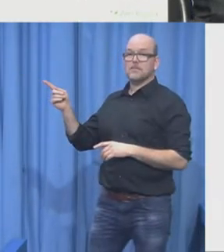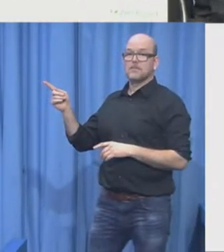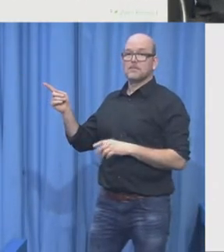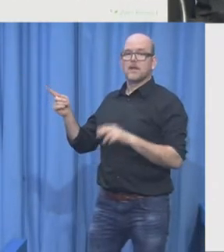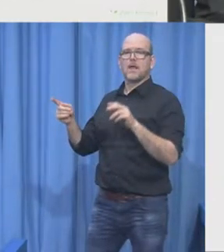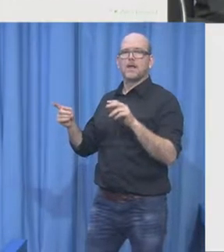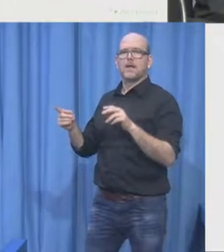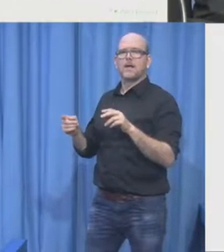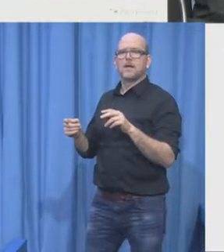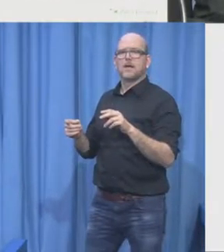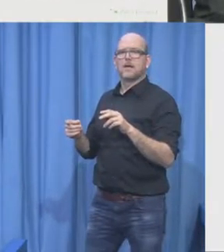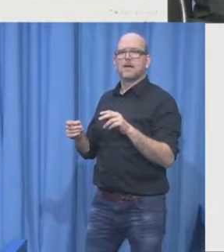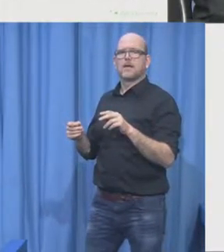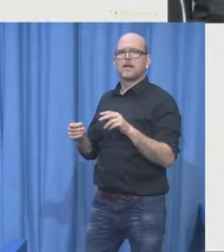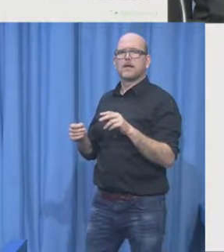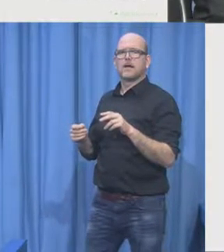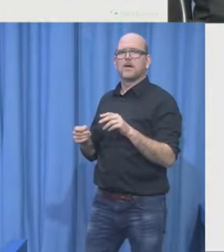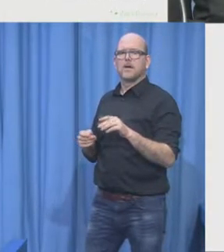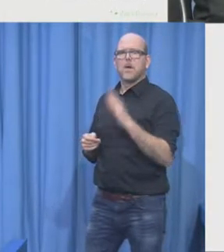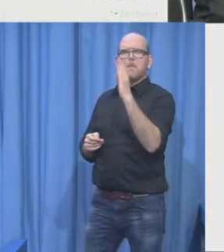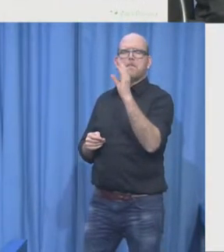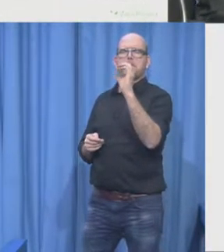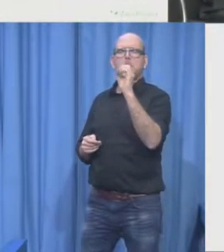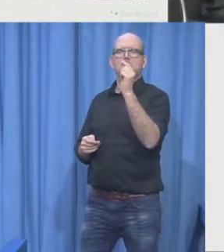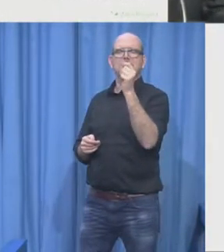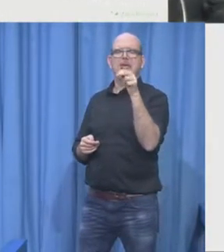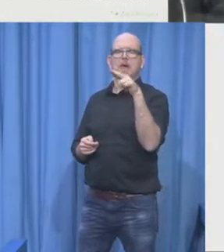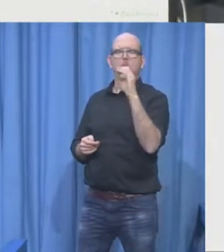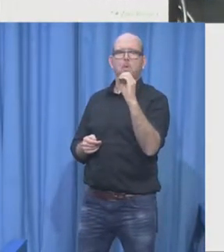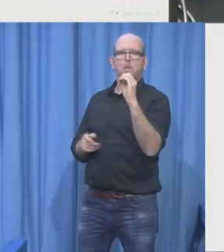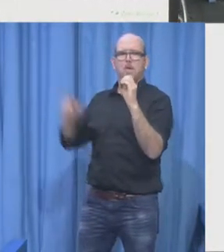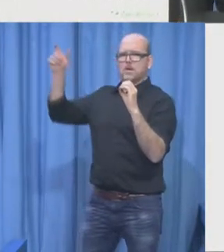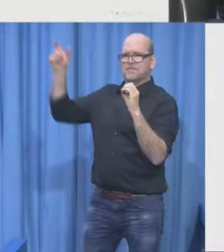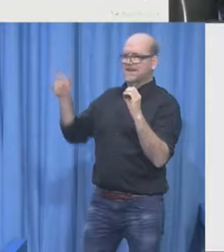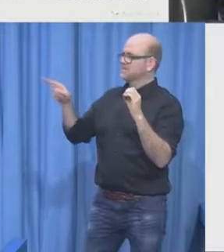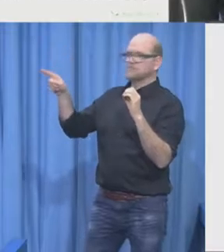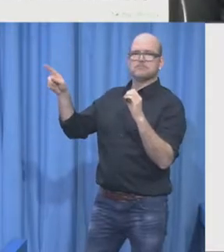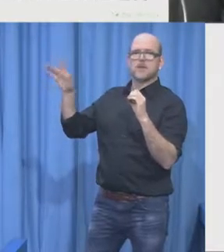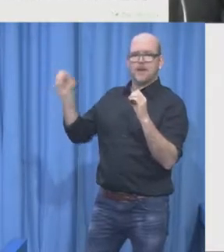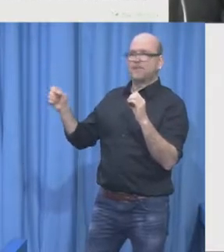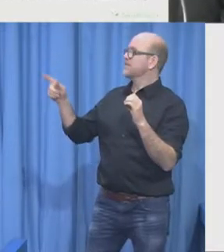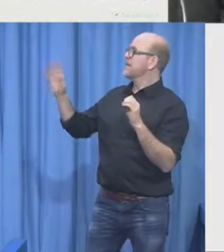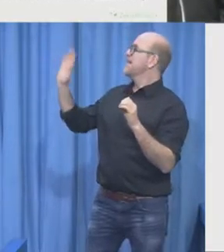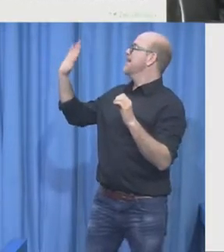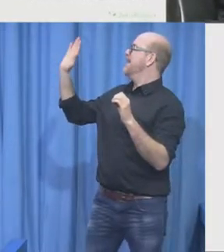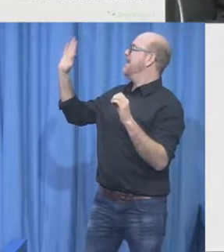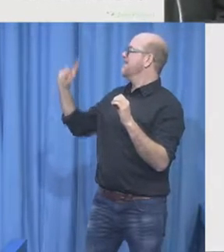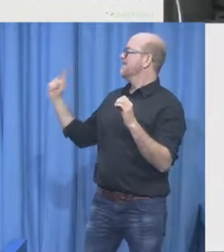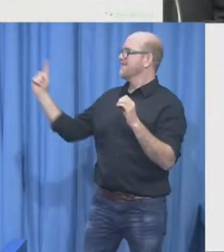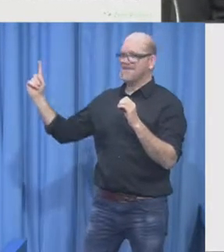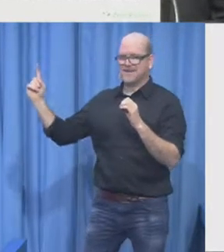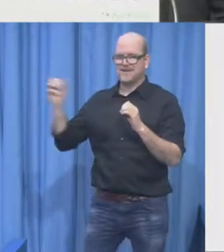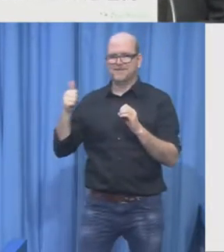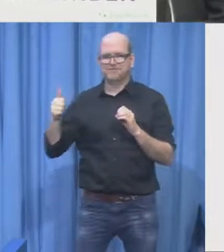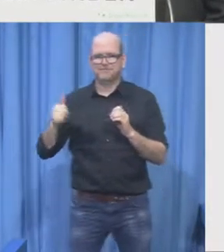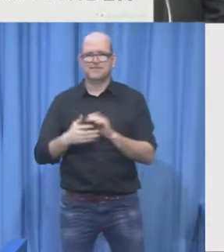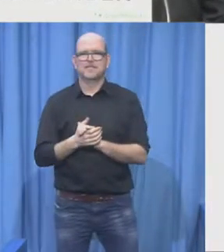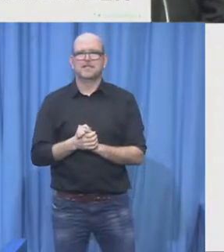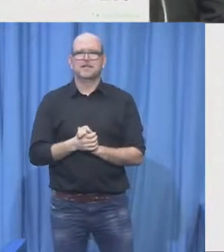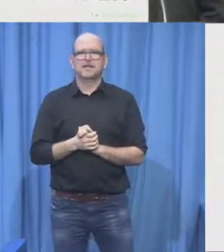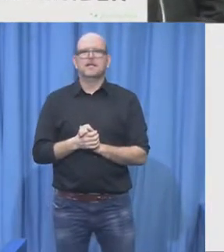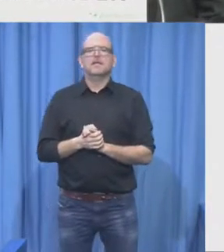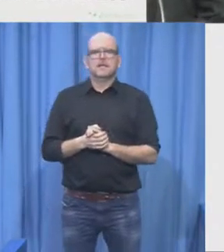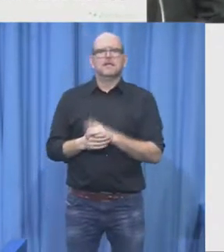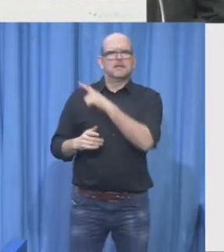stage. Now we have her on stage. Anna Botero is, she will also introduce herself.